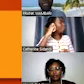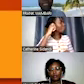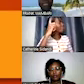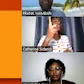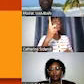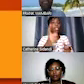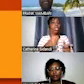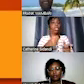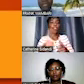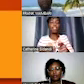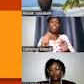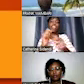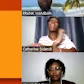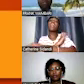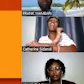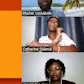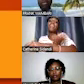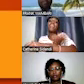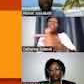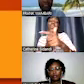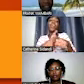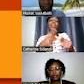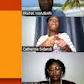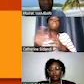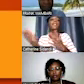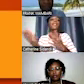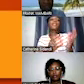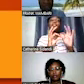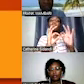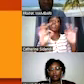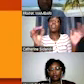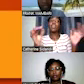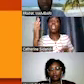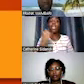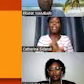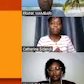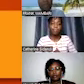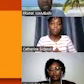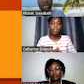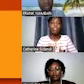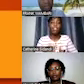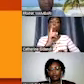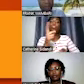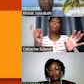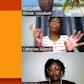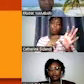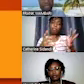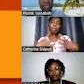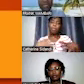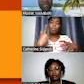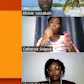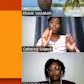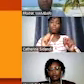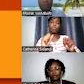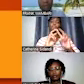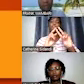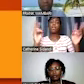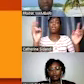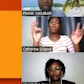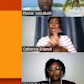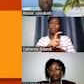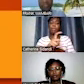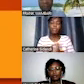energy and also bring fresh air. So join some people who can add value. The other thing is keep your